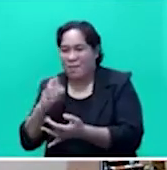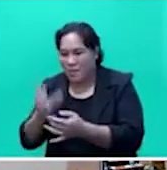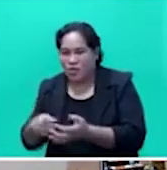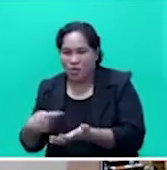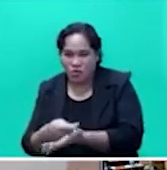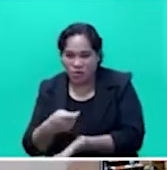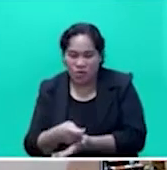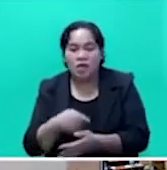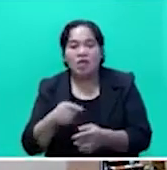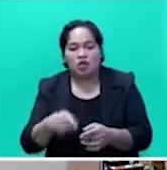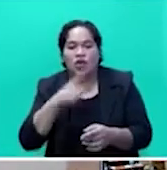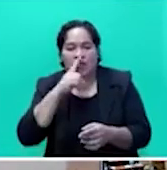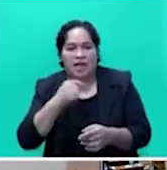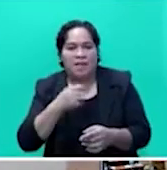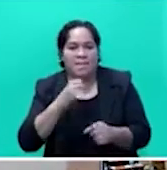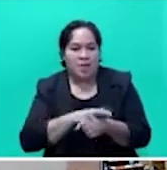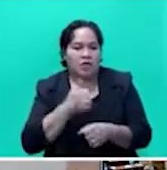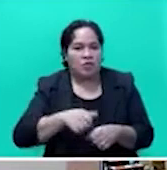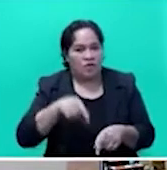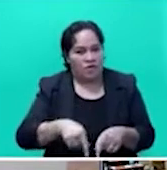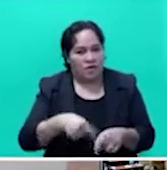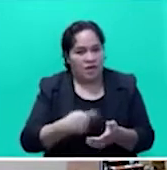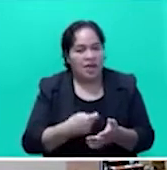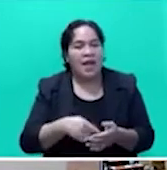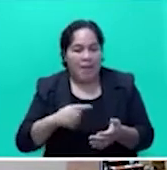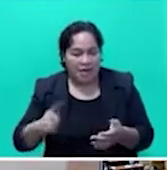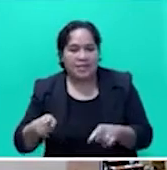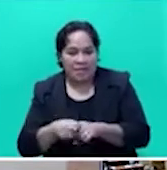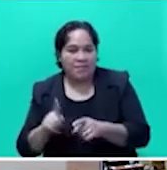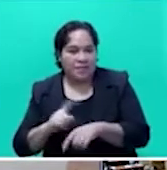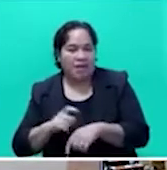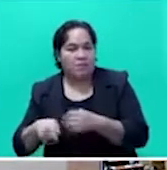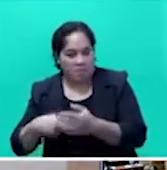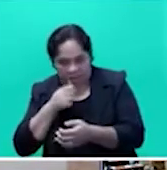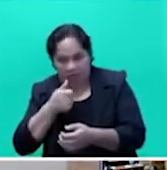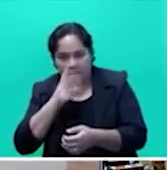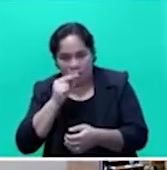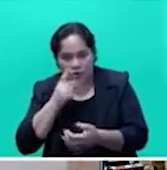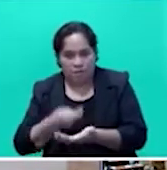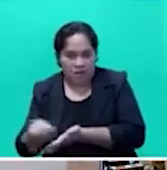to maximize return on investment and at the same time pay their dues.